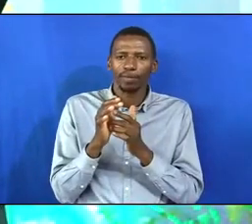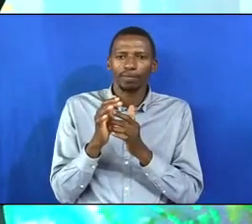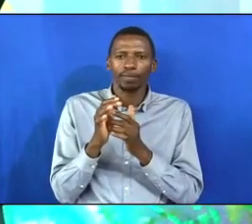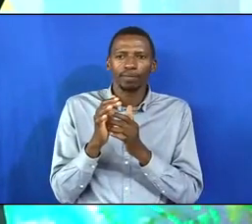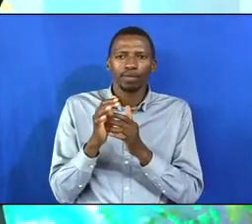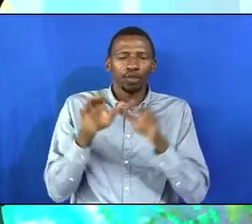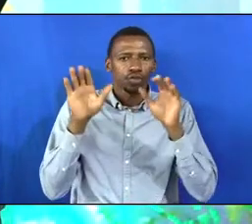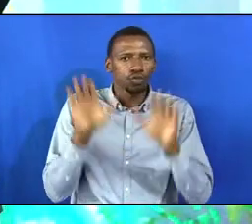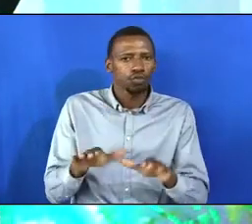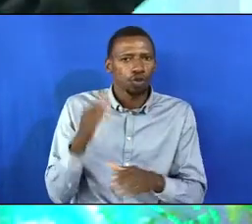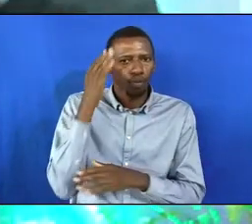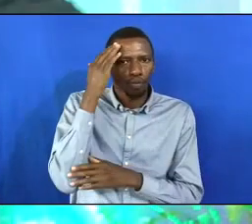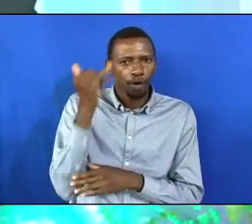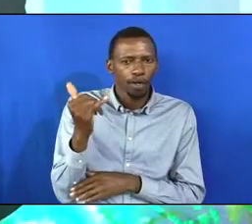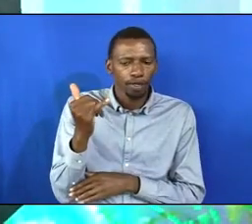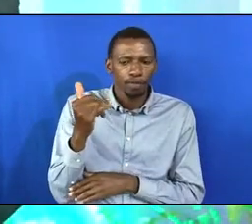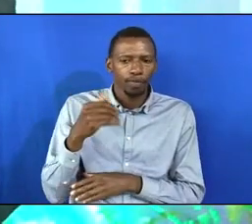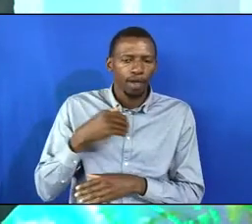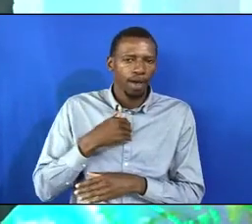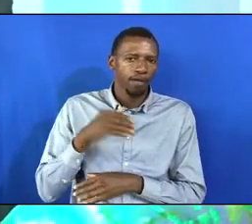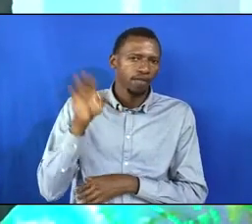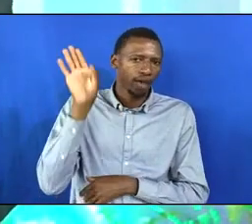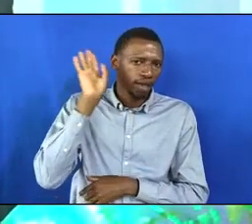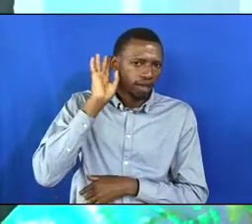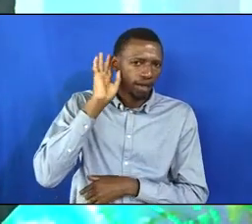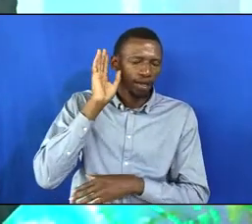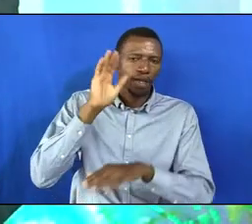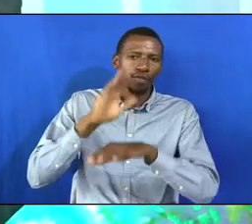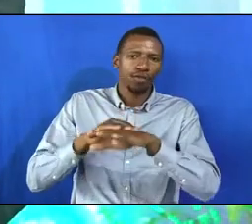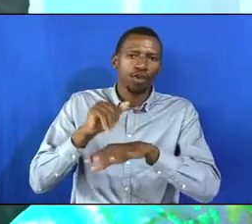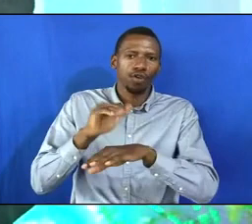the call from the blind beggar.